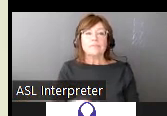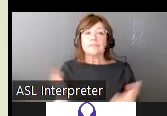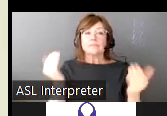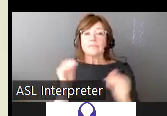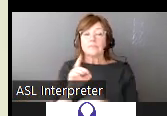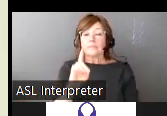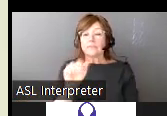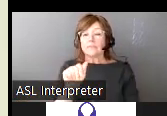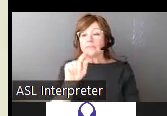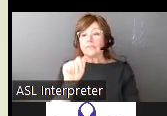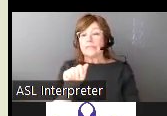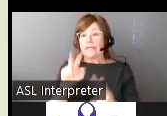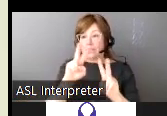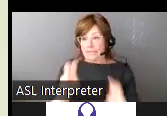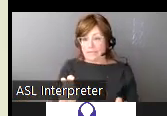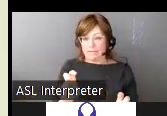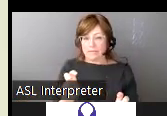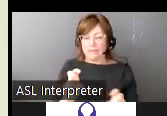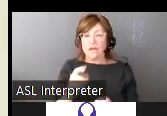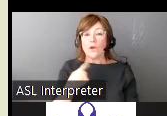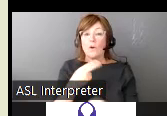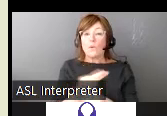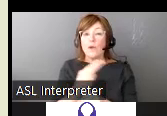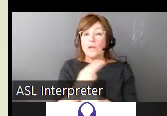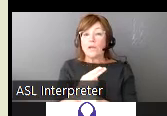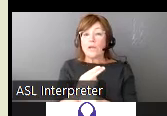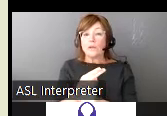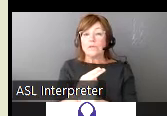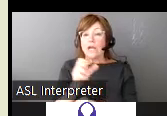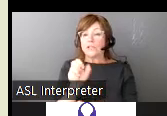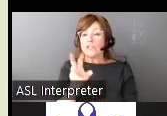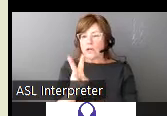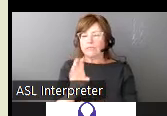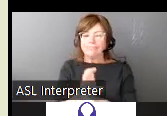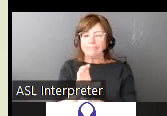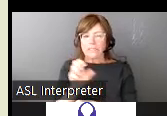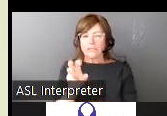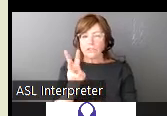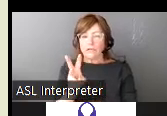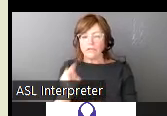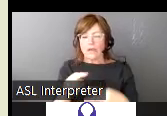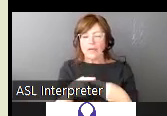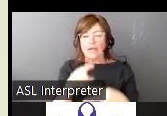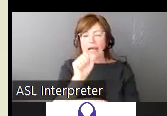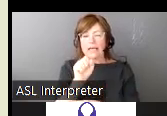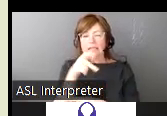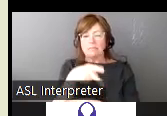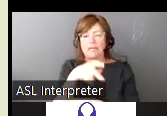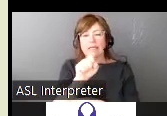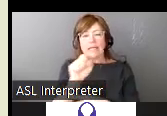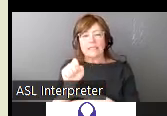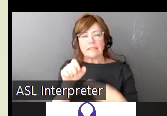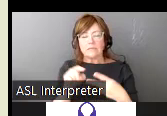data analysis, we use SPSS to analyze our quantitative data, and in